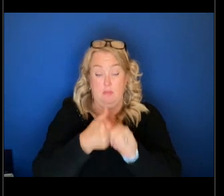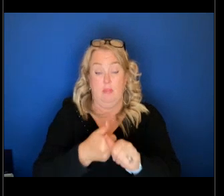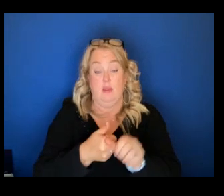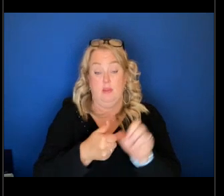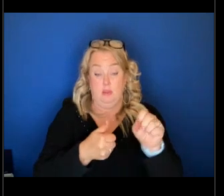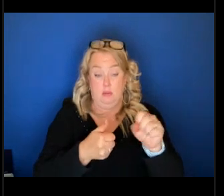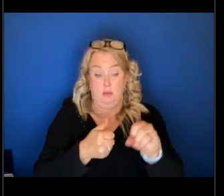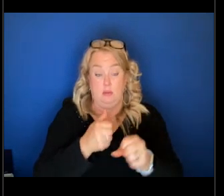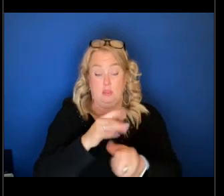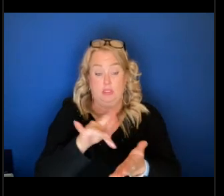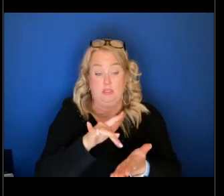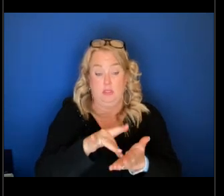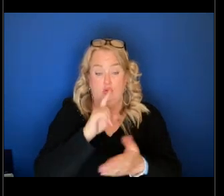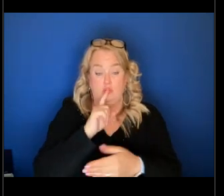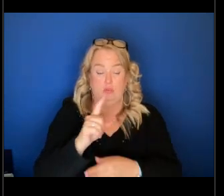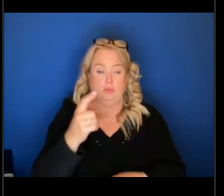of